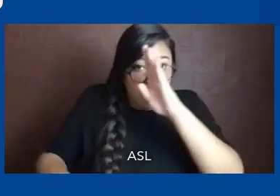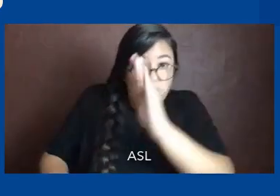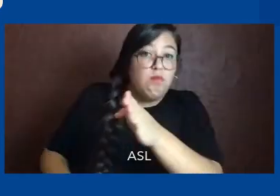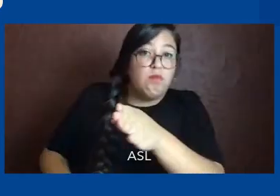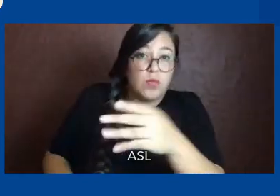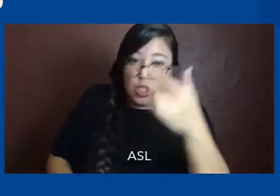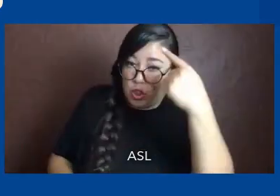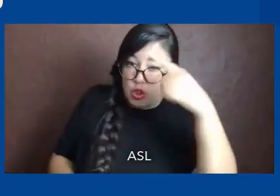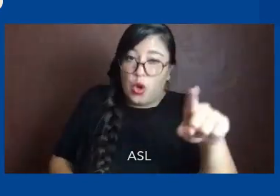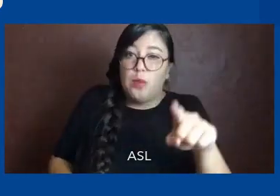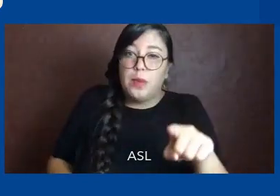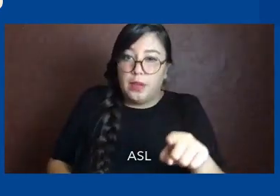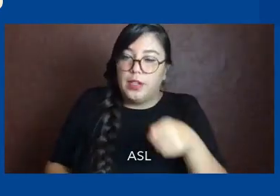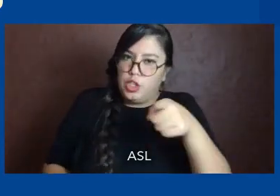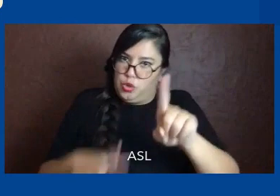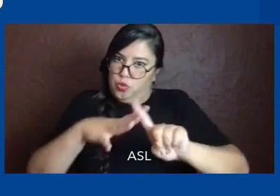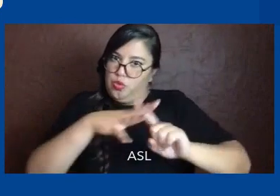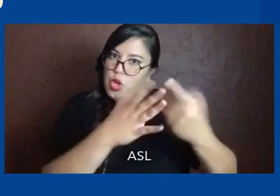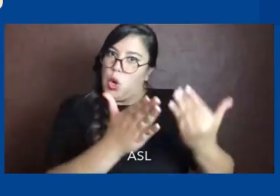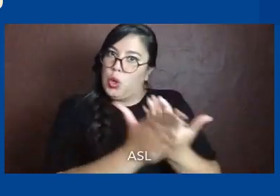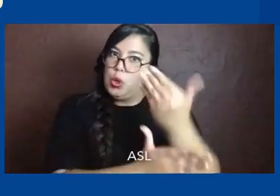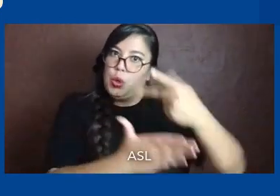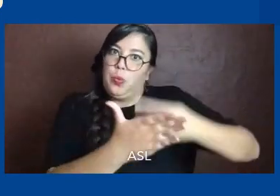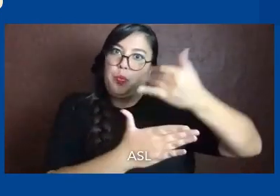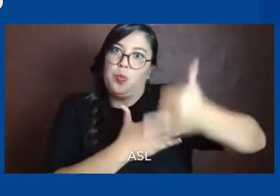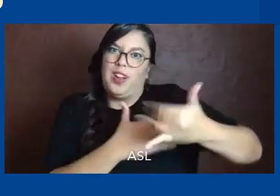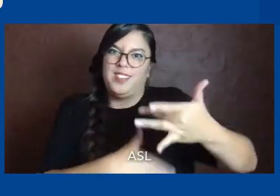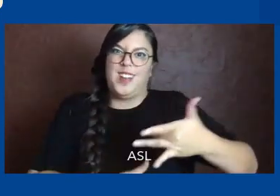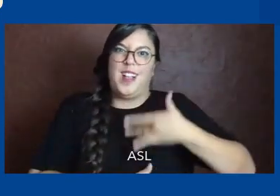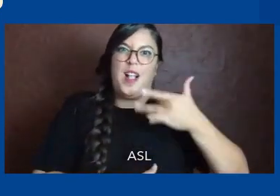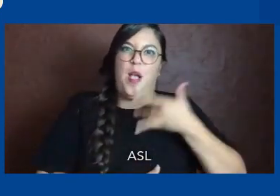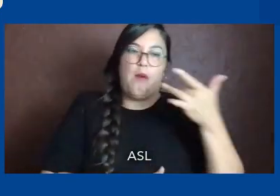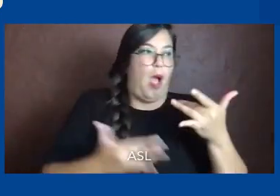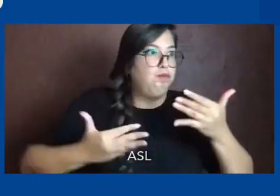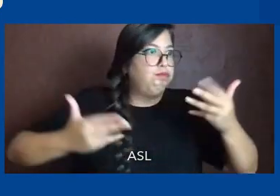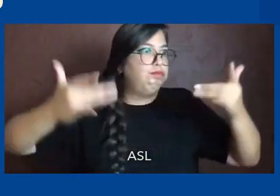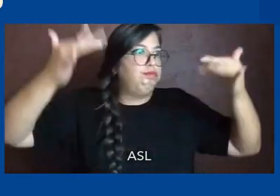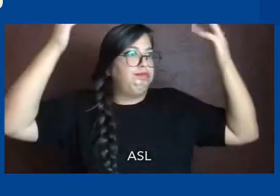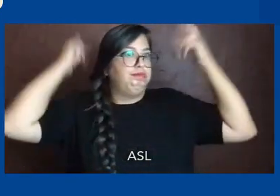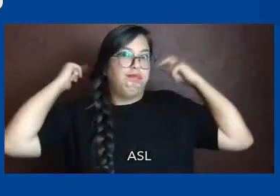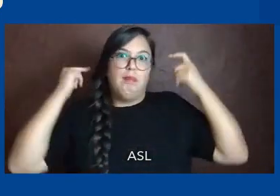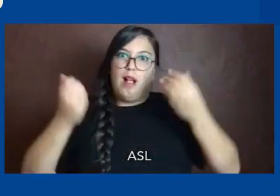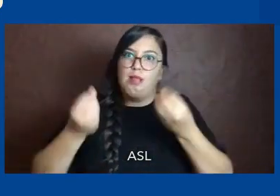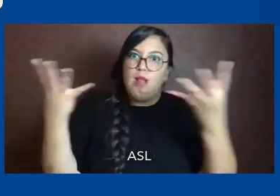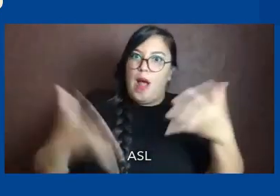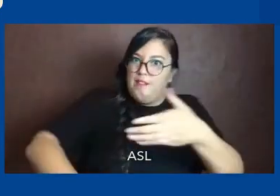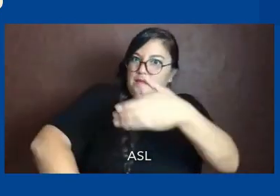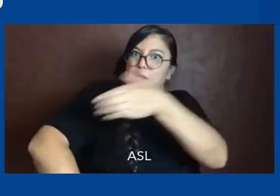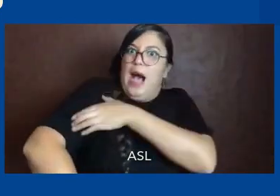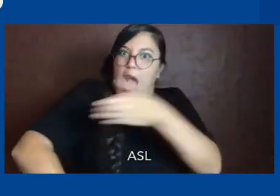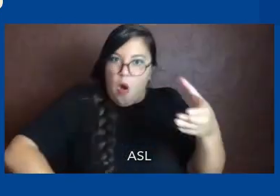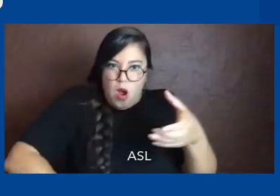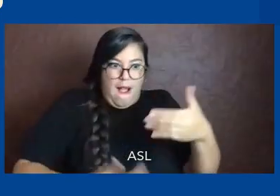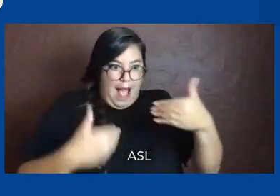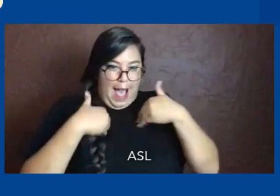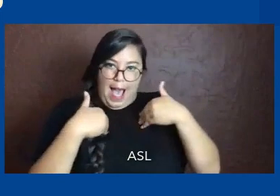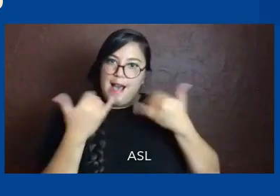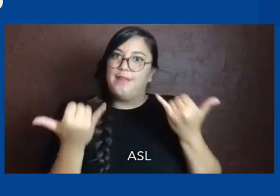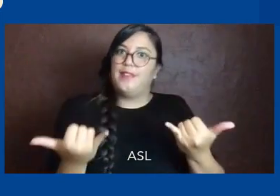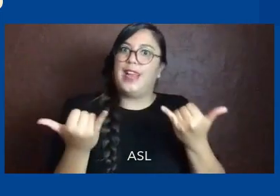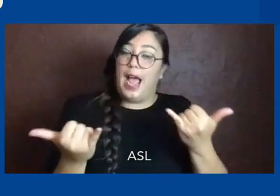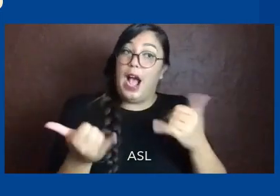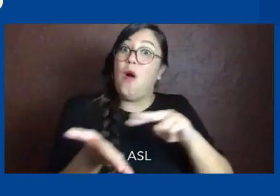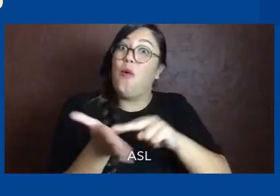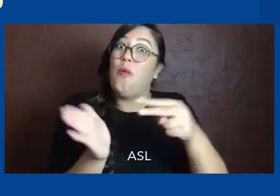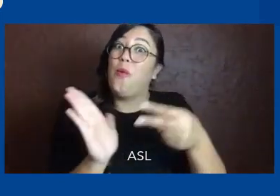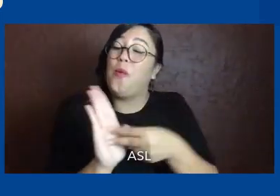new project, it's like a fire hose all of a sudden. And that is a very particular skill set that you have to practice